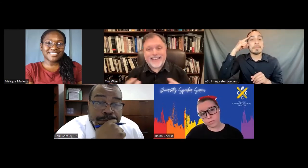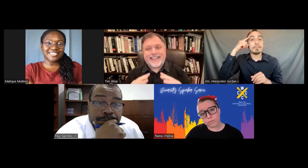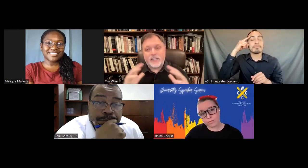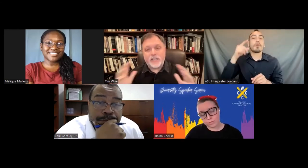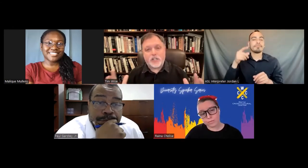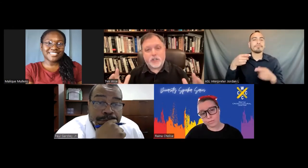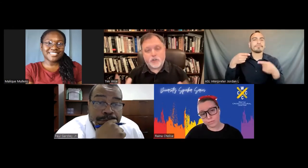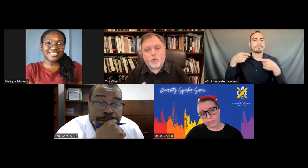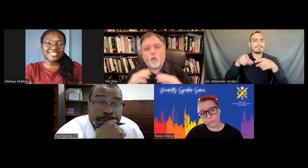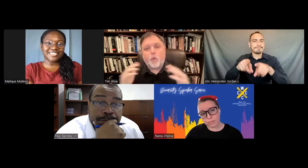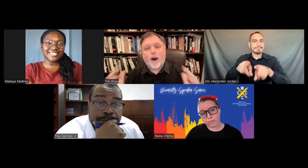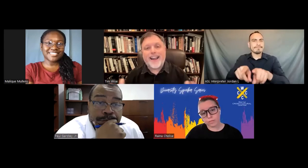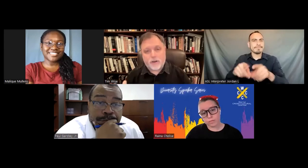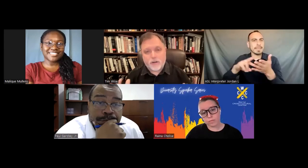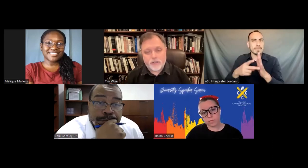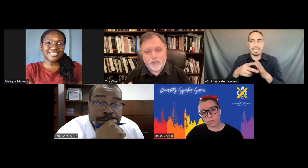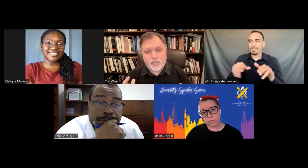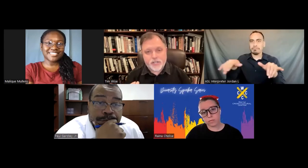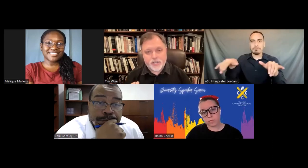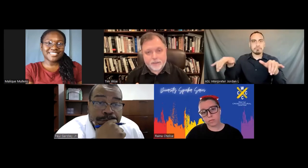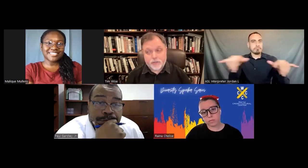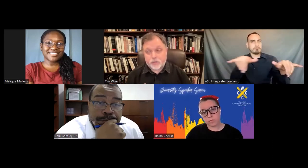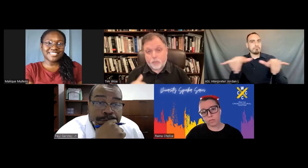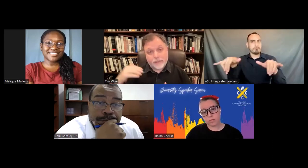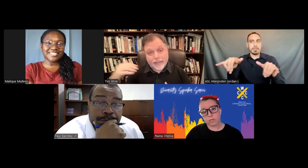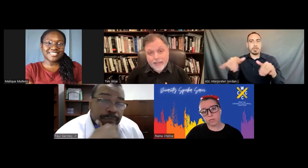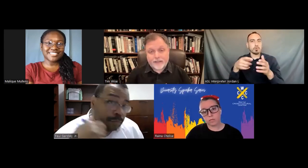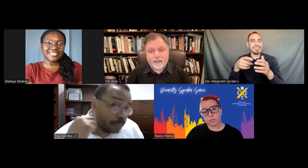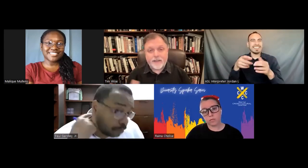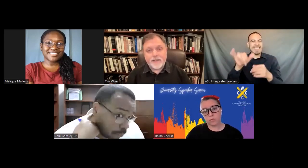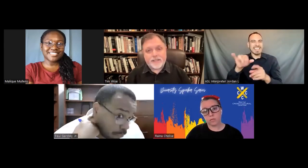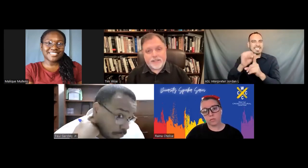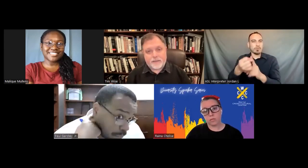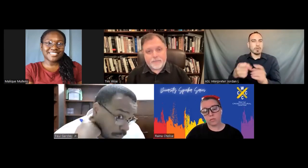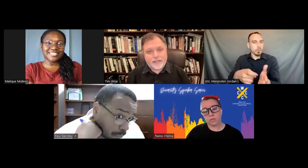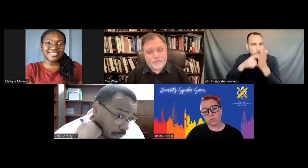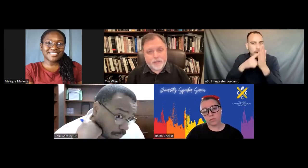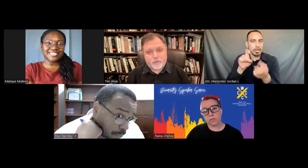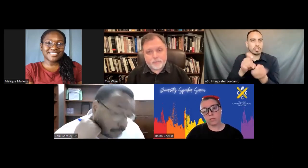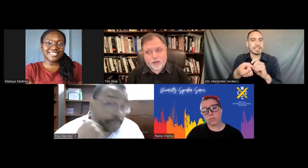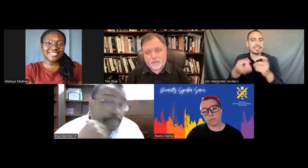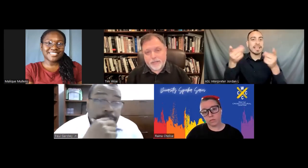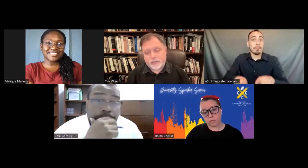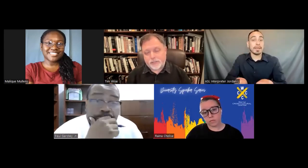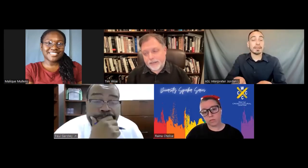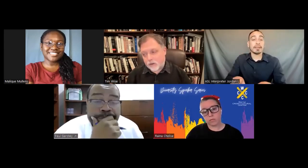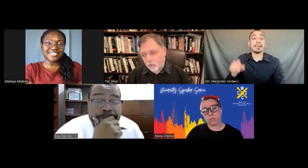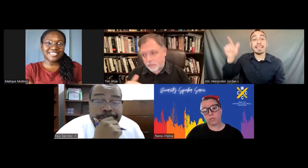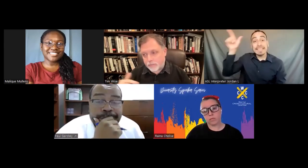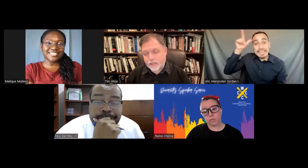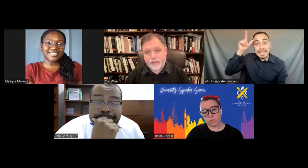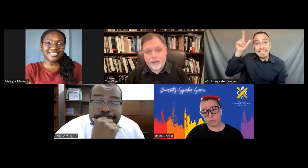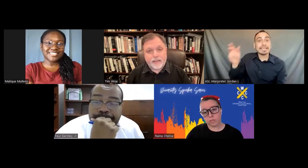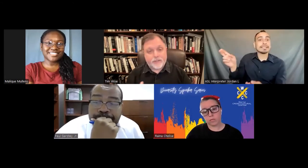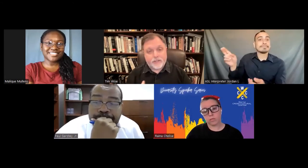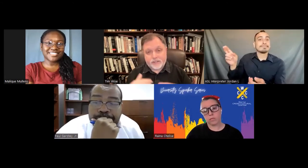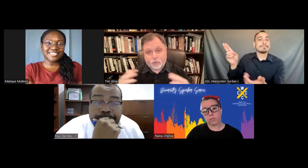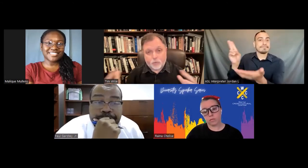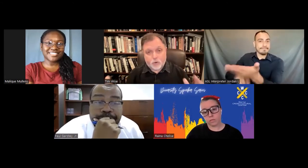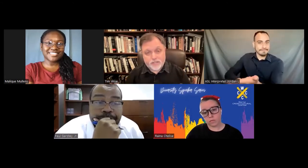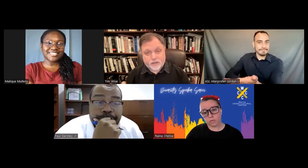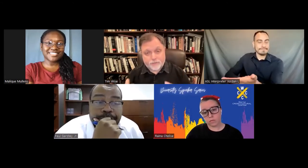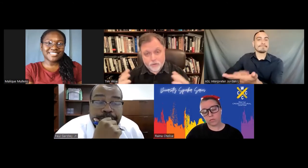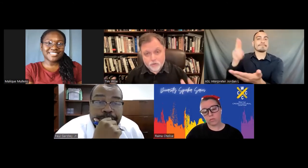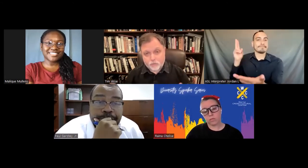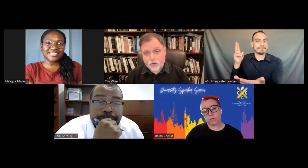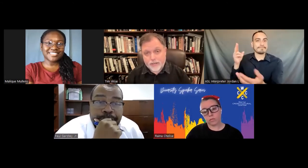circumstances and conditions required that change happen. So when Lincoln signs the Emancipation Proclamation and ultimately even the Civil